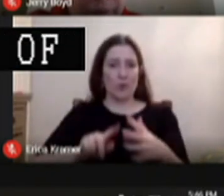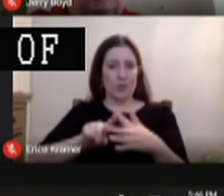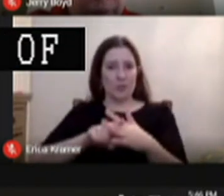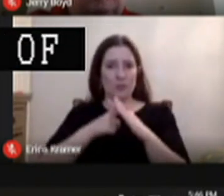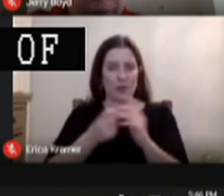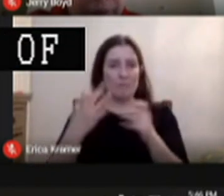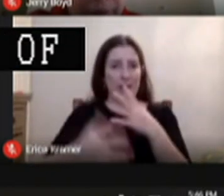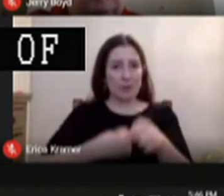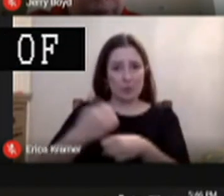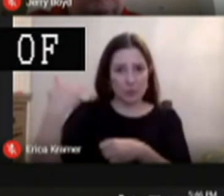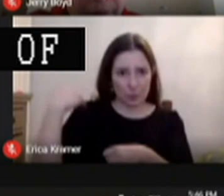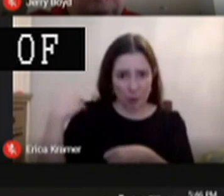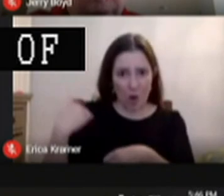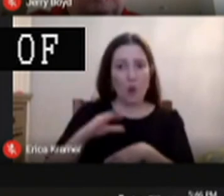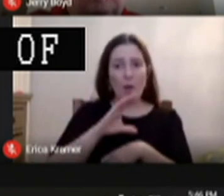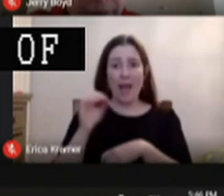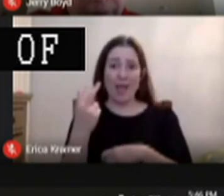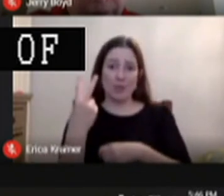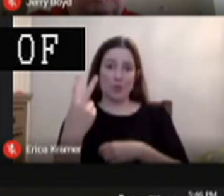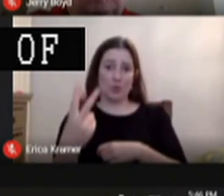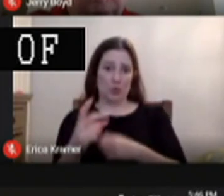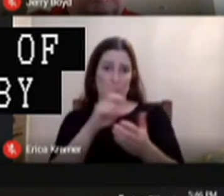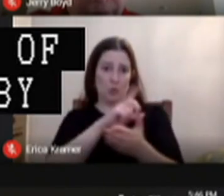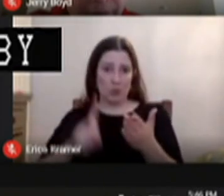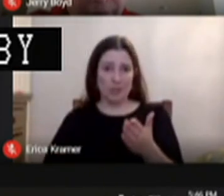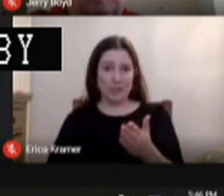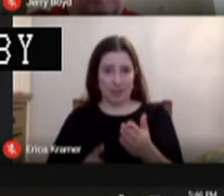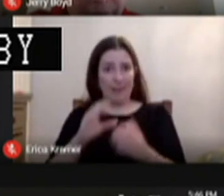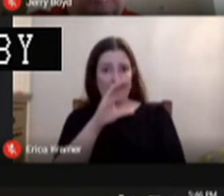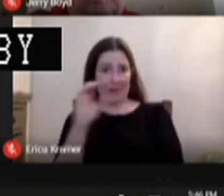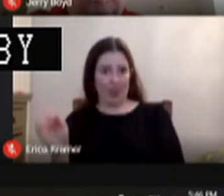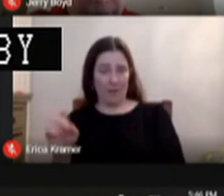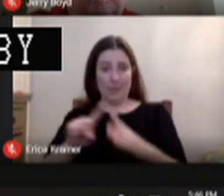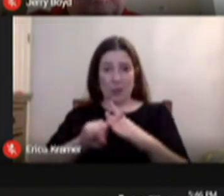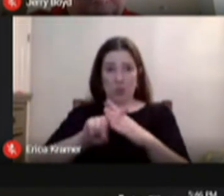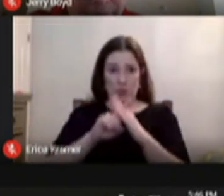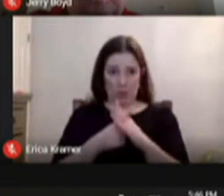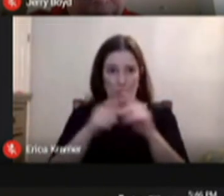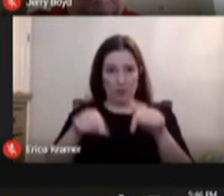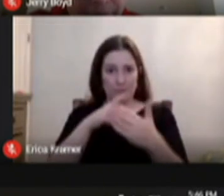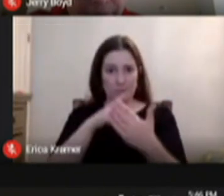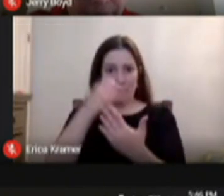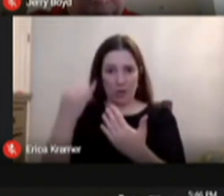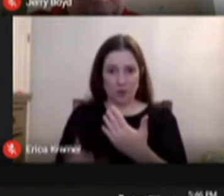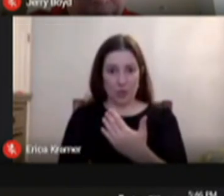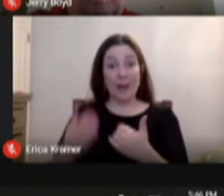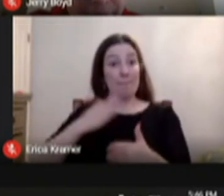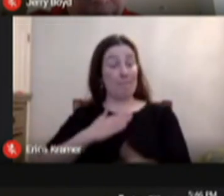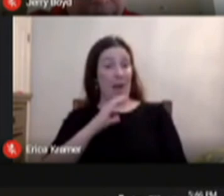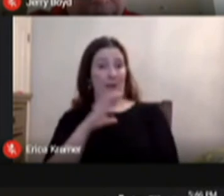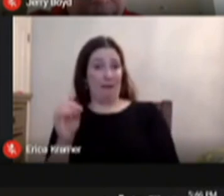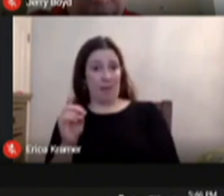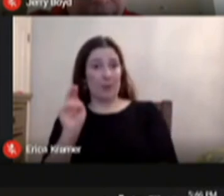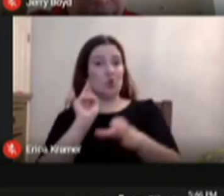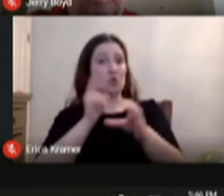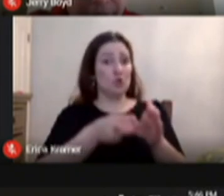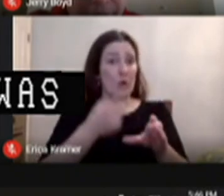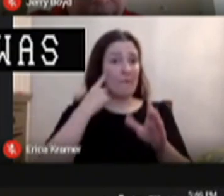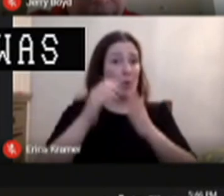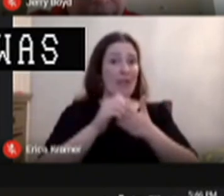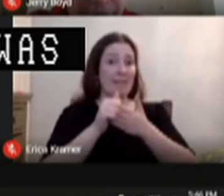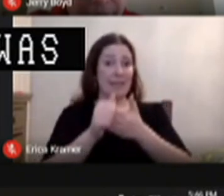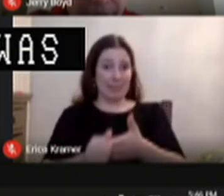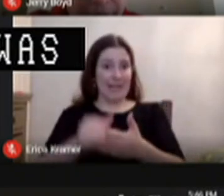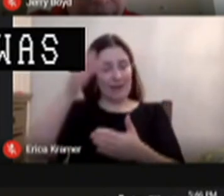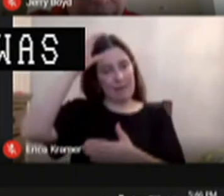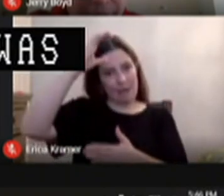and Util, 2 local design firms. We were brought on, Sasaki was brought on to lead a concept and design process for the